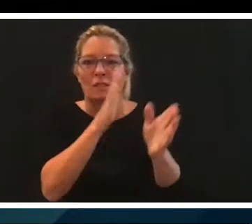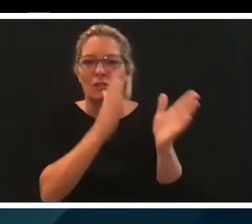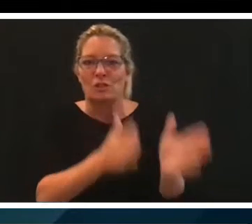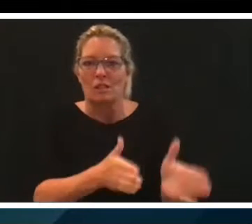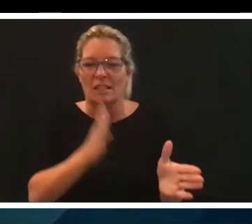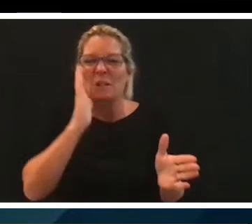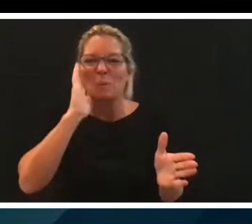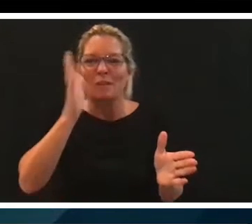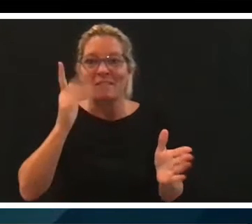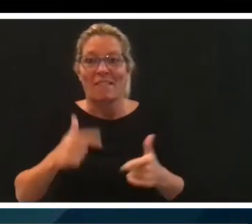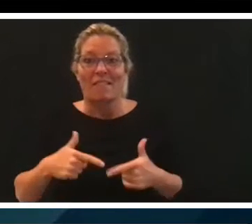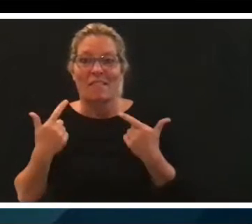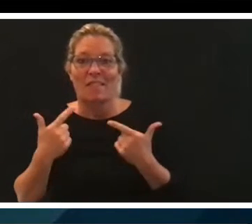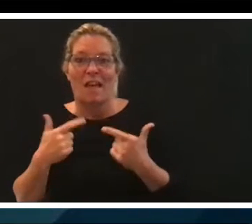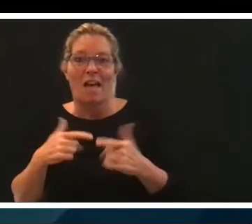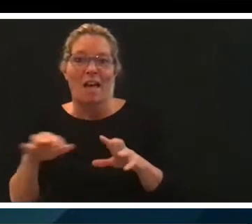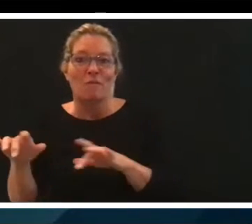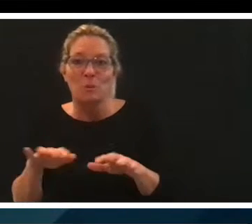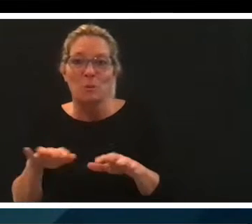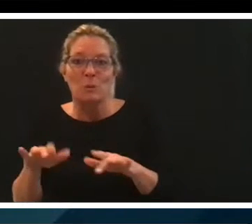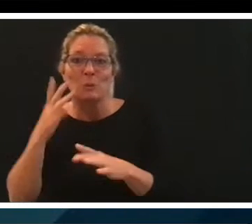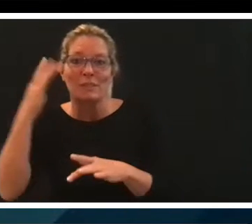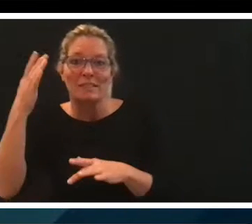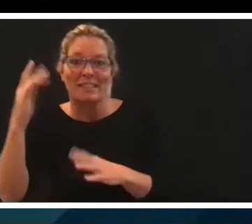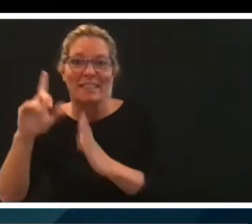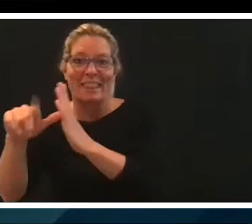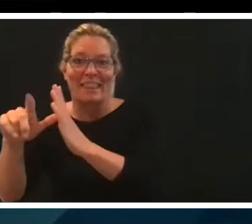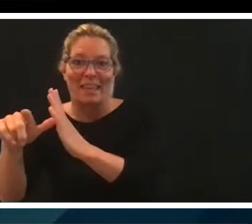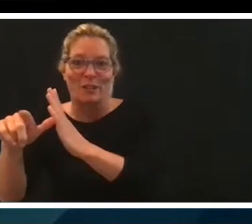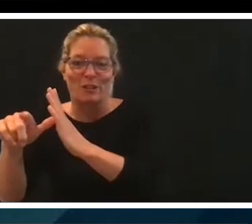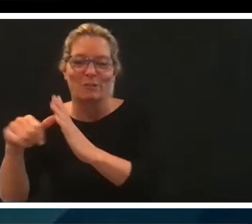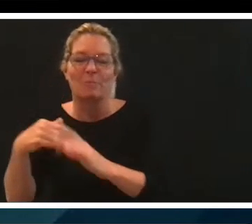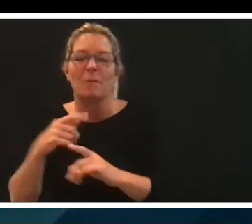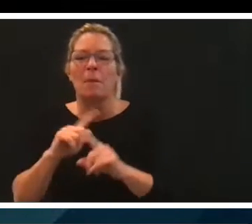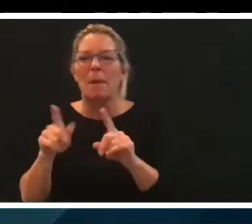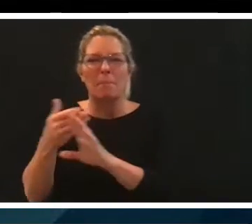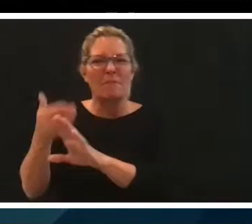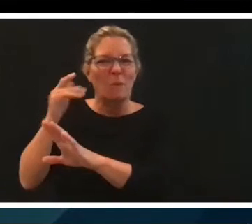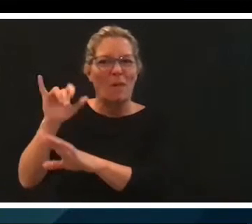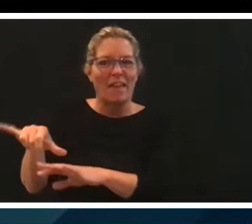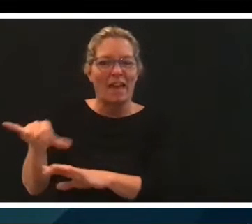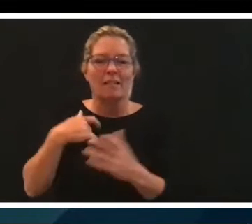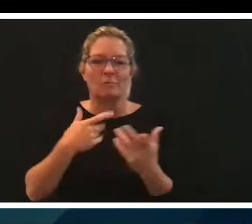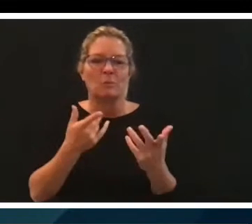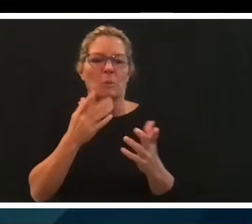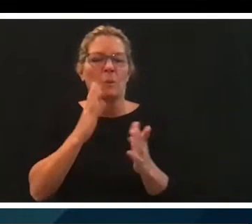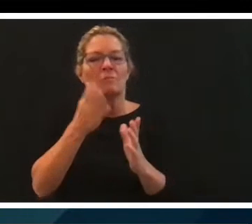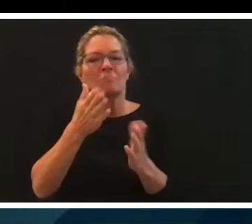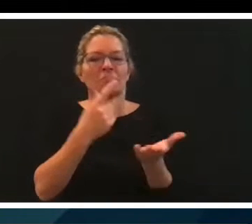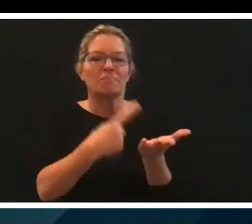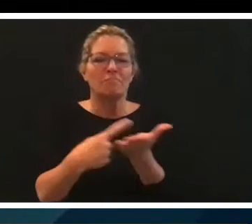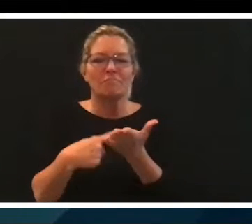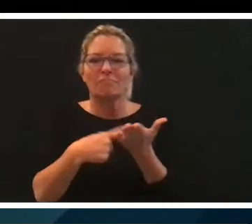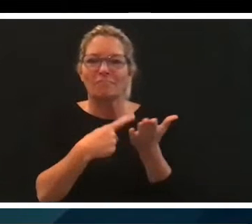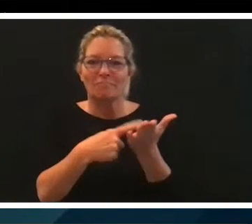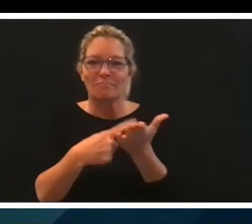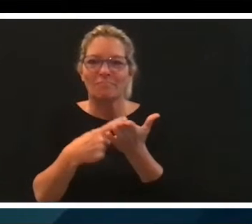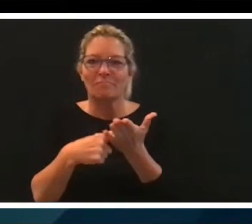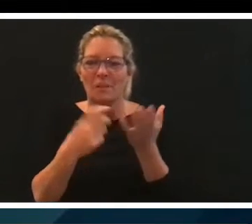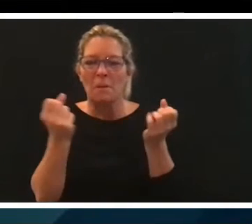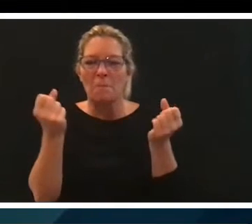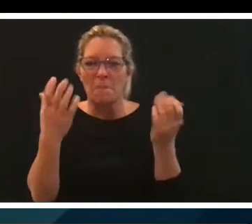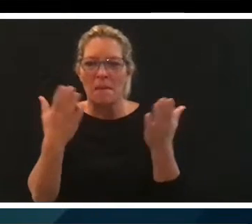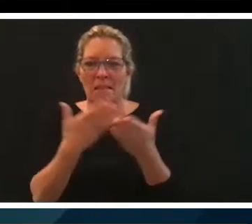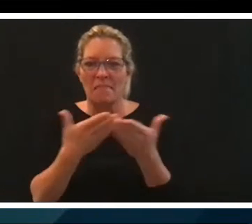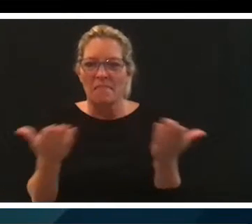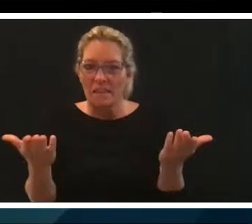episode. But before we get there, we've got plenty to talk about. So, Danny, let's just hop right into